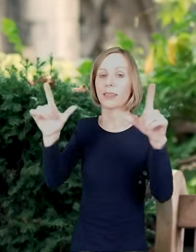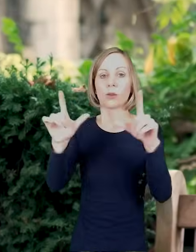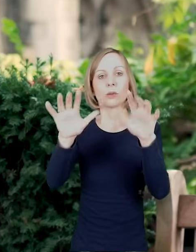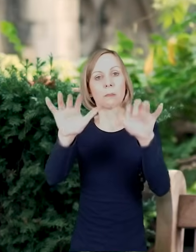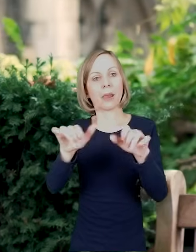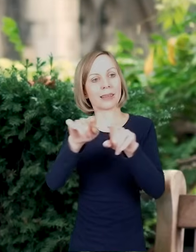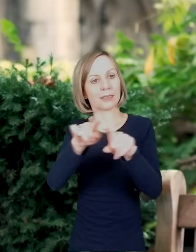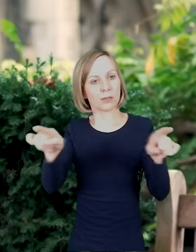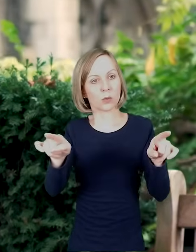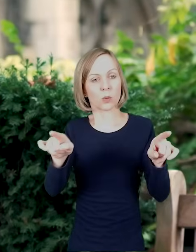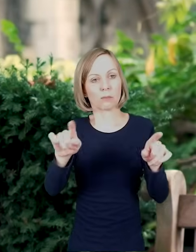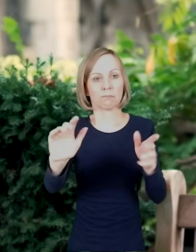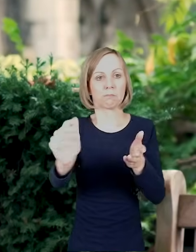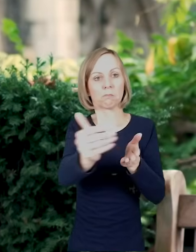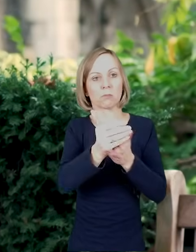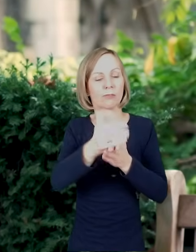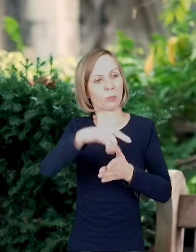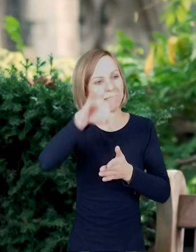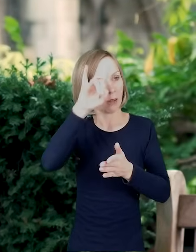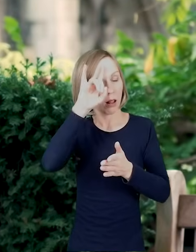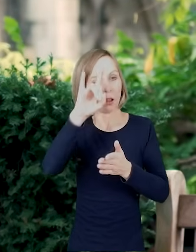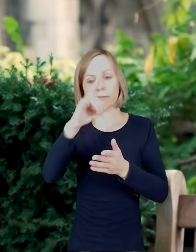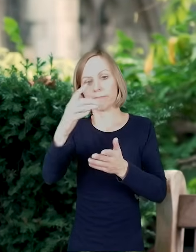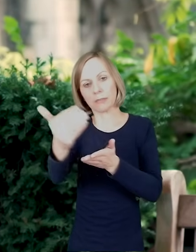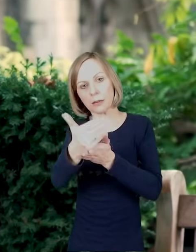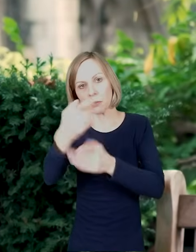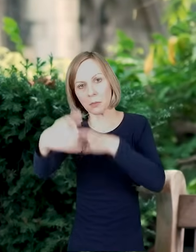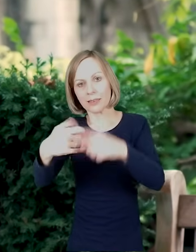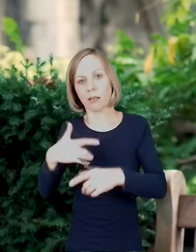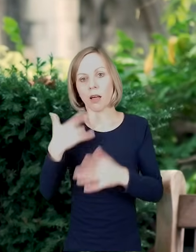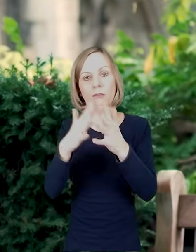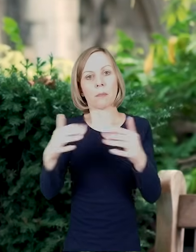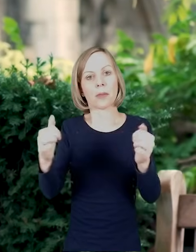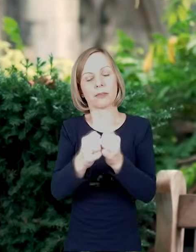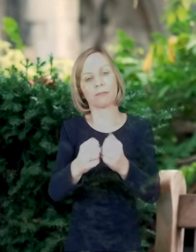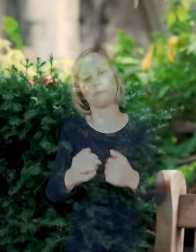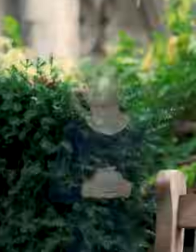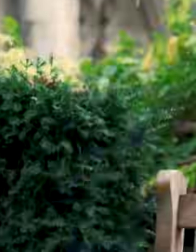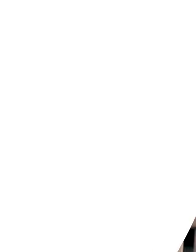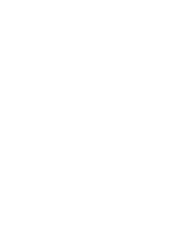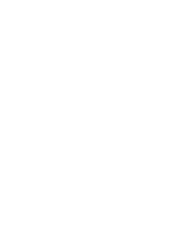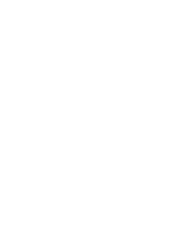May the Lord bless us and preserve us from all evil, and keep us in eternal life. Amen.